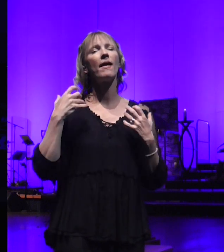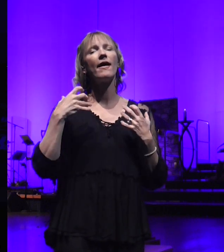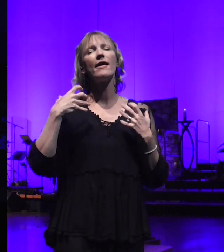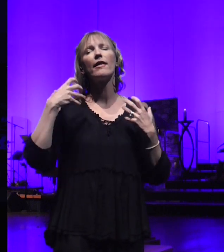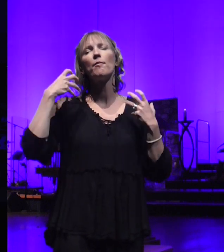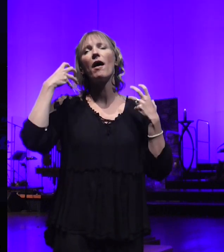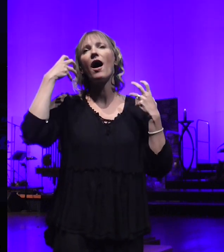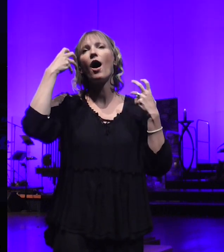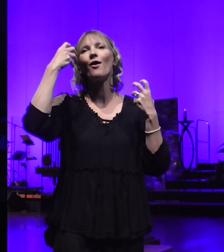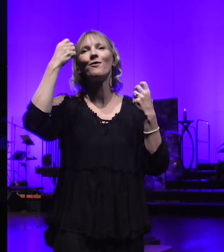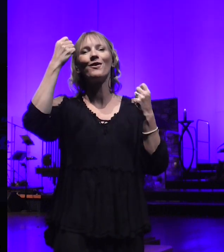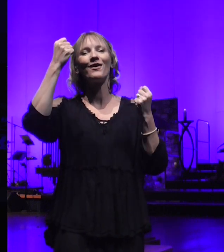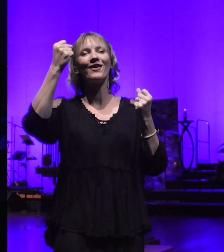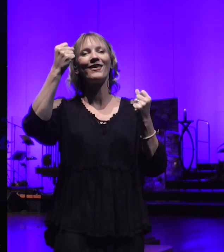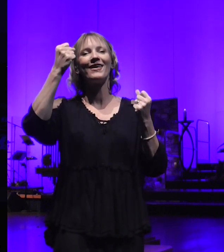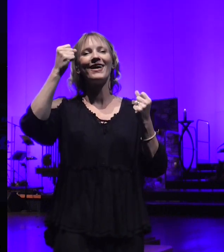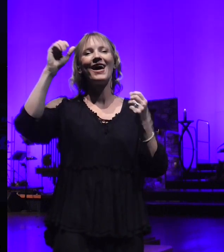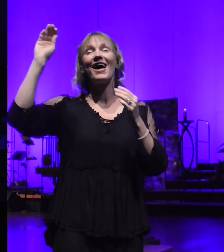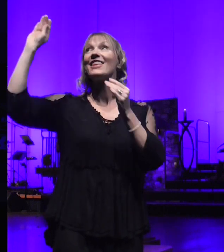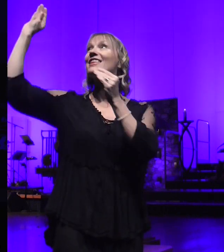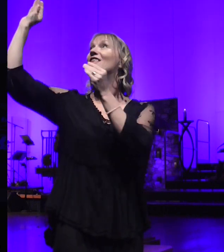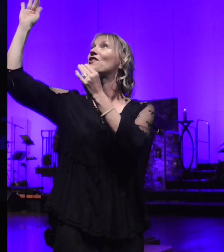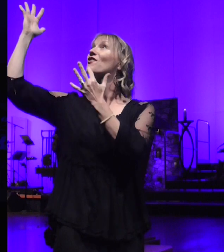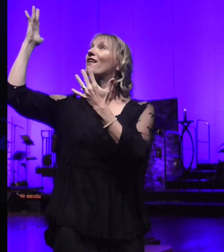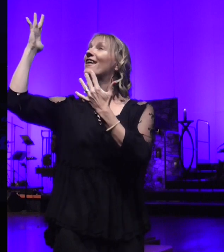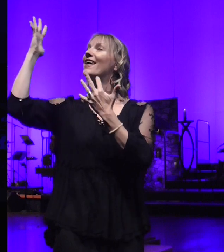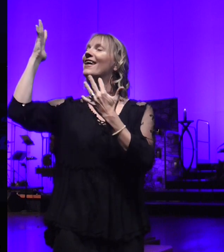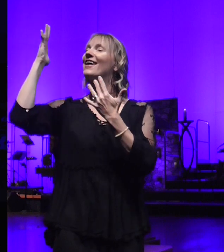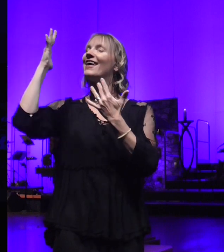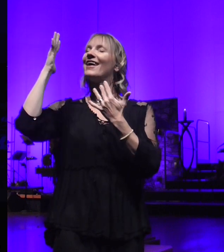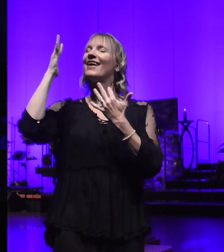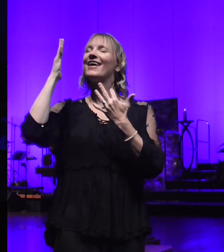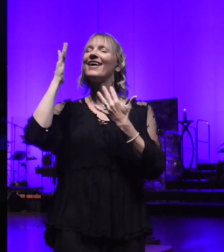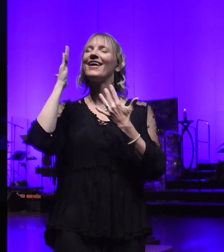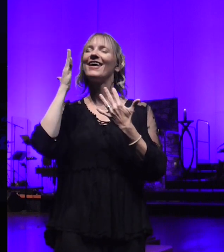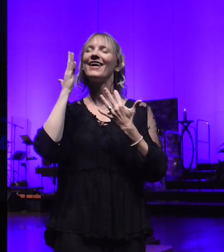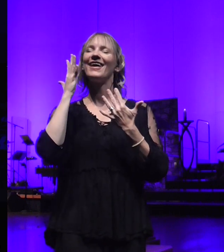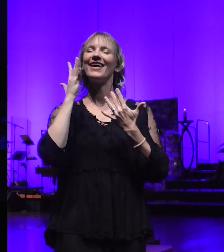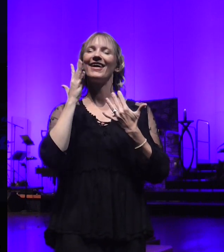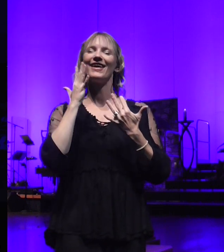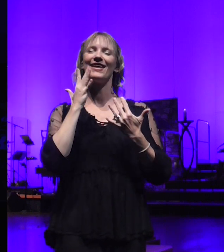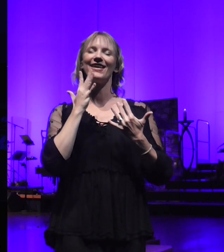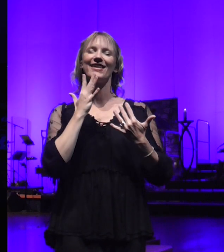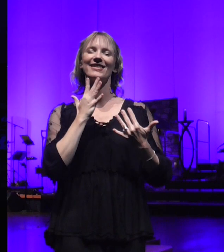the mighty power and the grace.